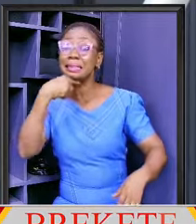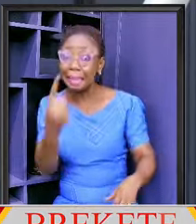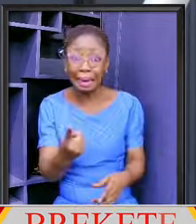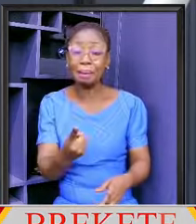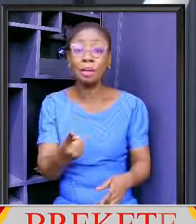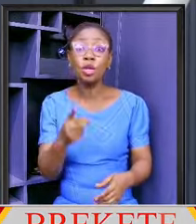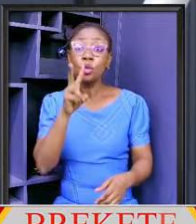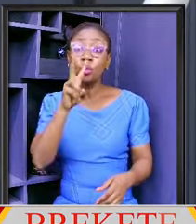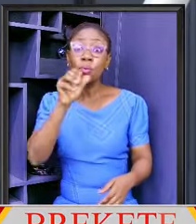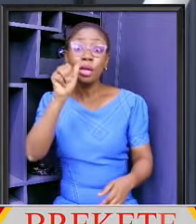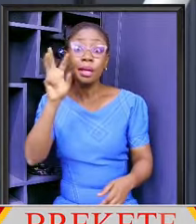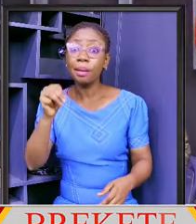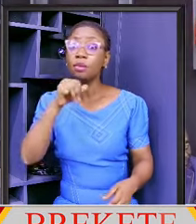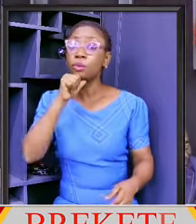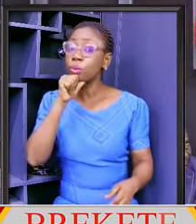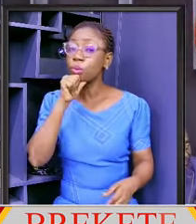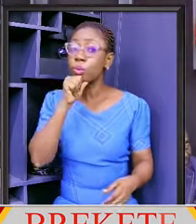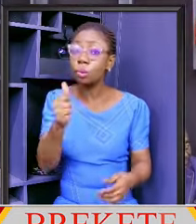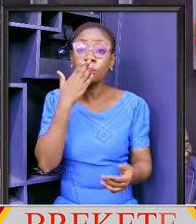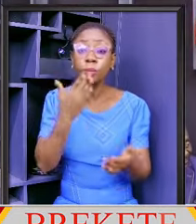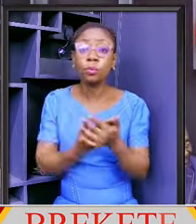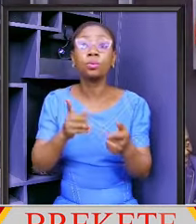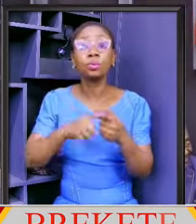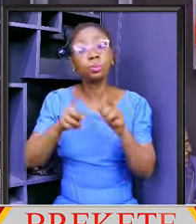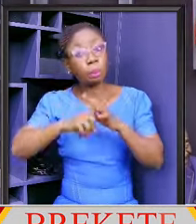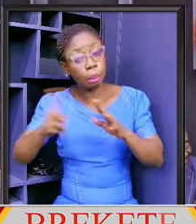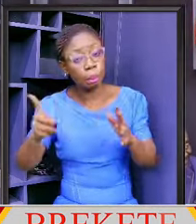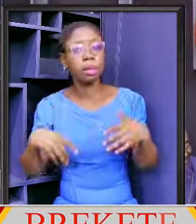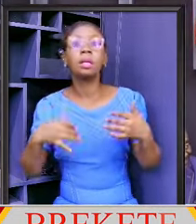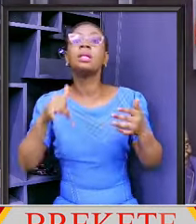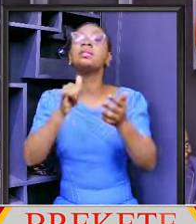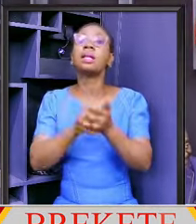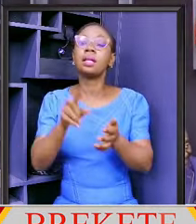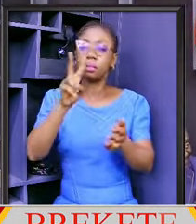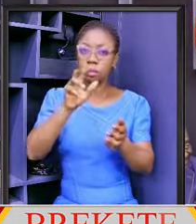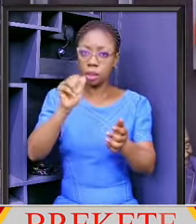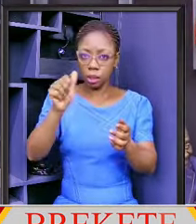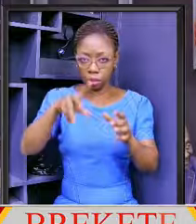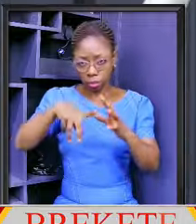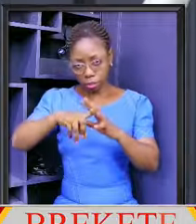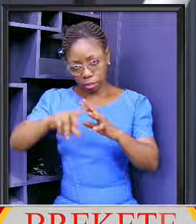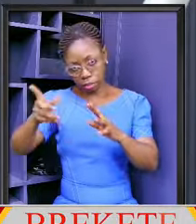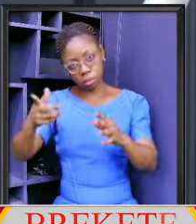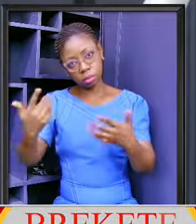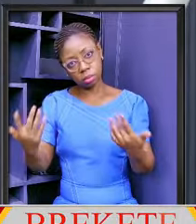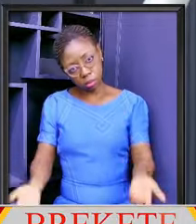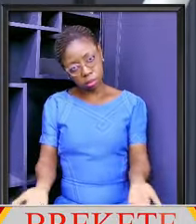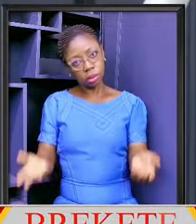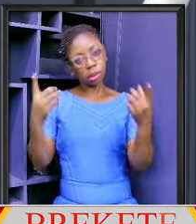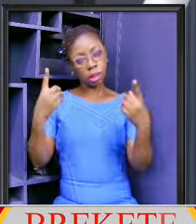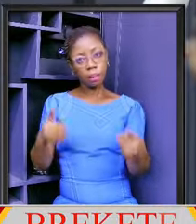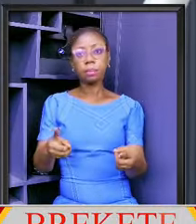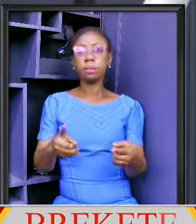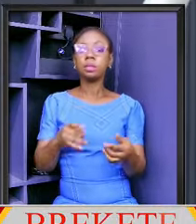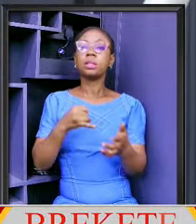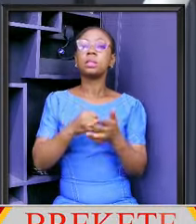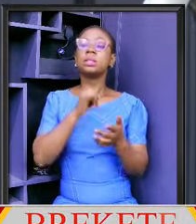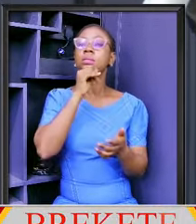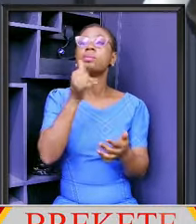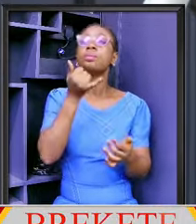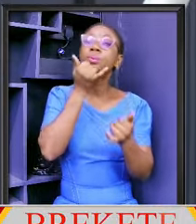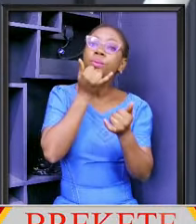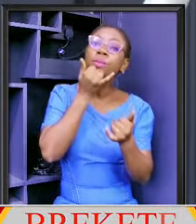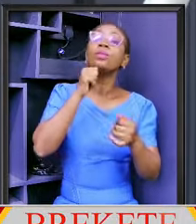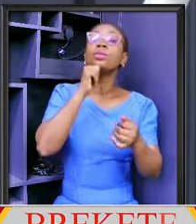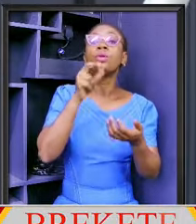out. Yeah. So now that 2 o'clock when you come out, now so now mistake. You know what I mean say that they kill